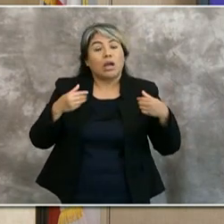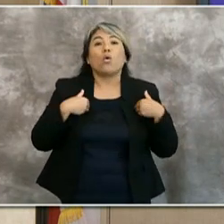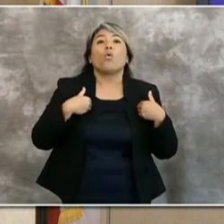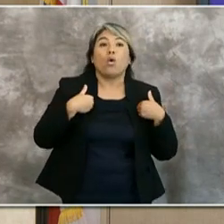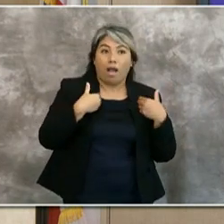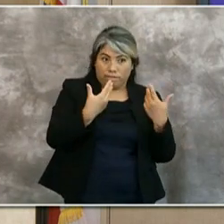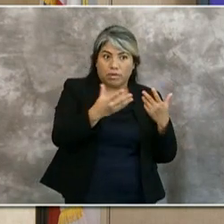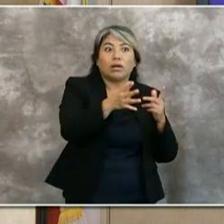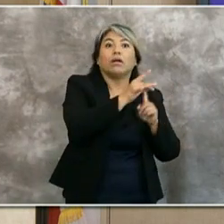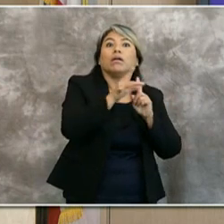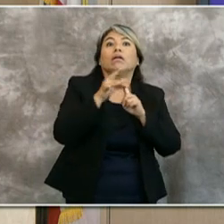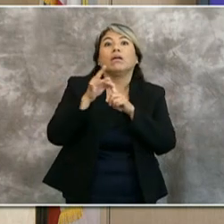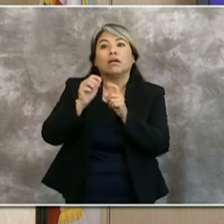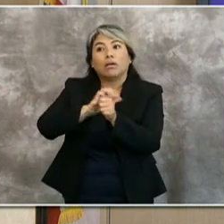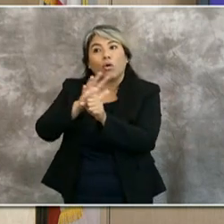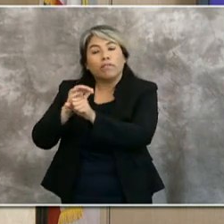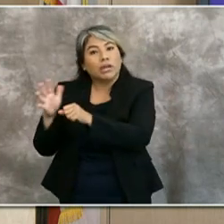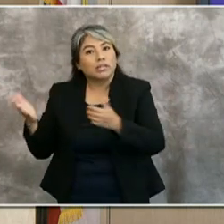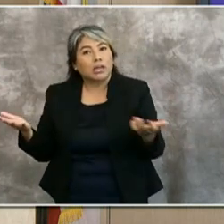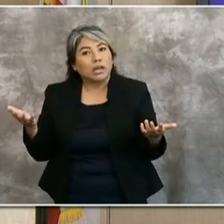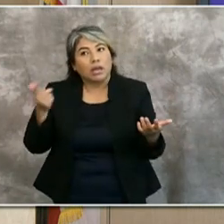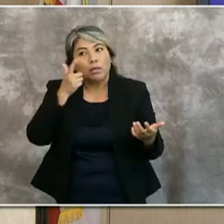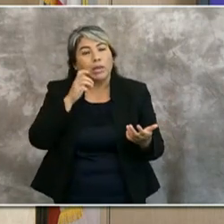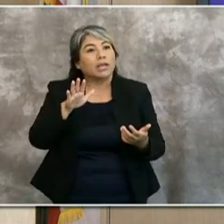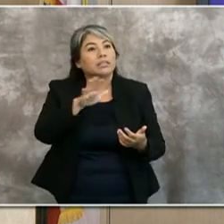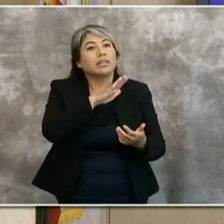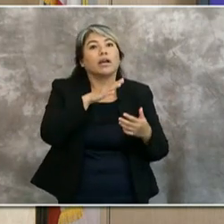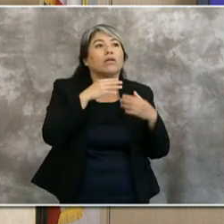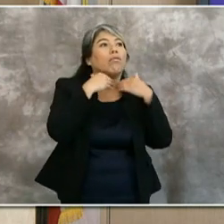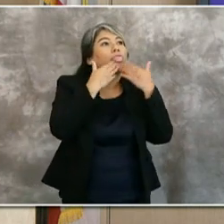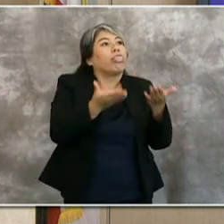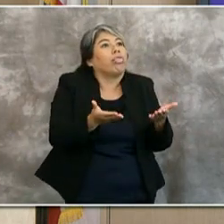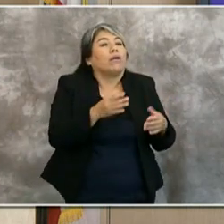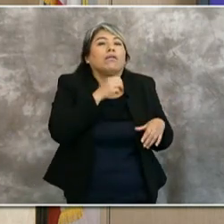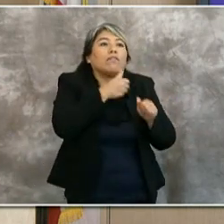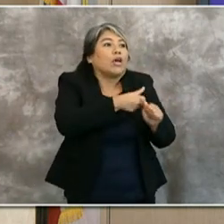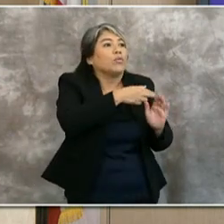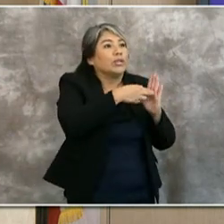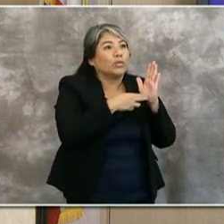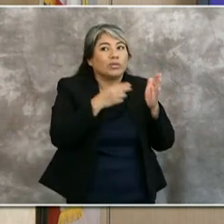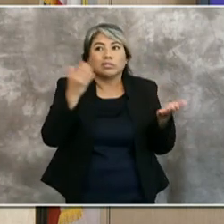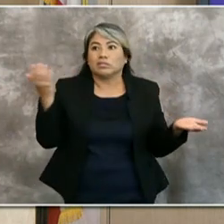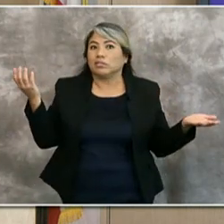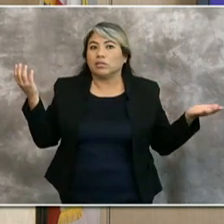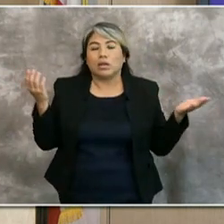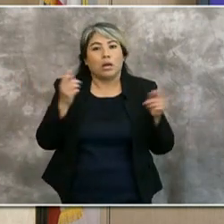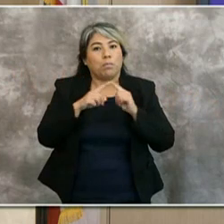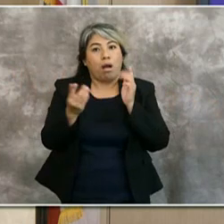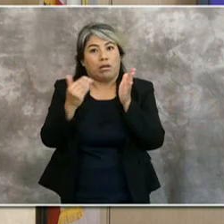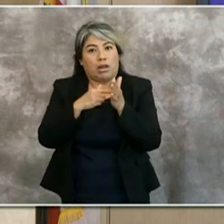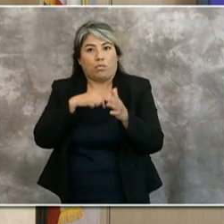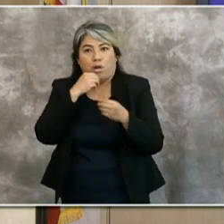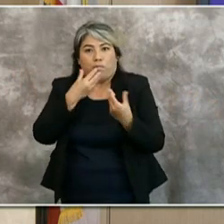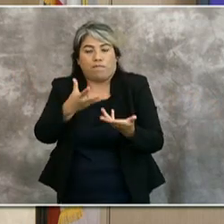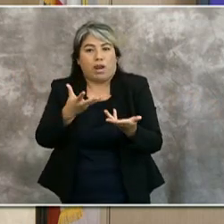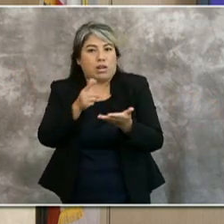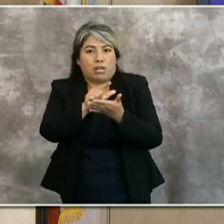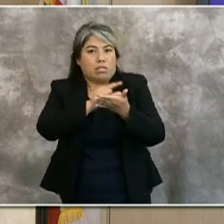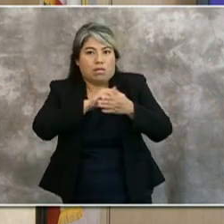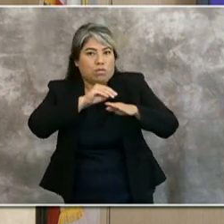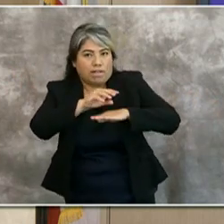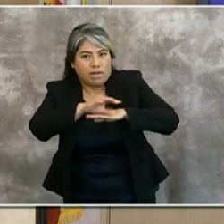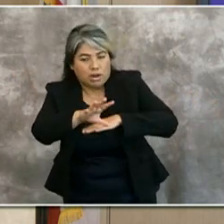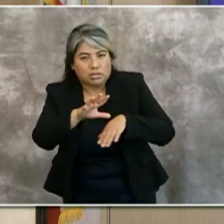with COVID-19 as a result of their negligent acts. But again, we're not providing legal advice. That's just an issue that I